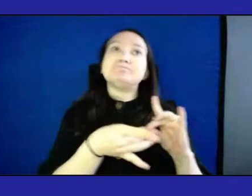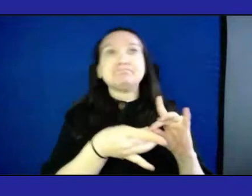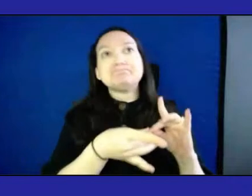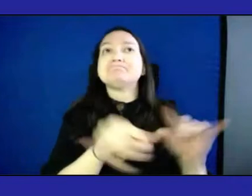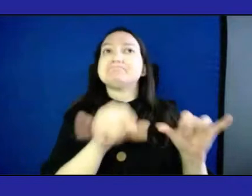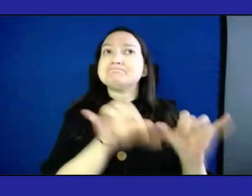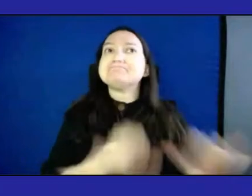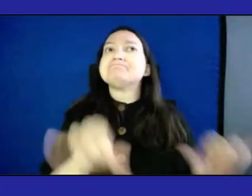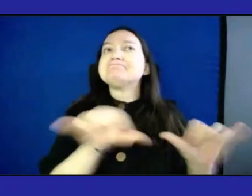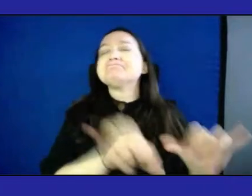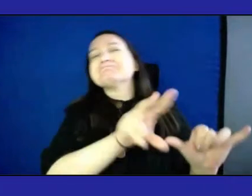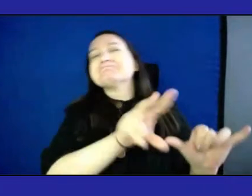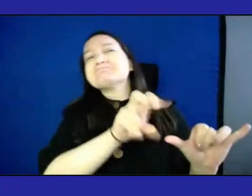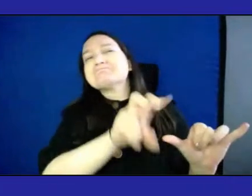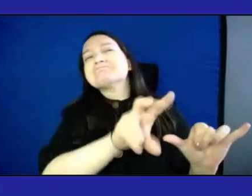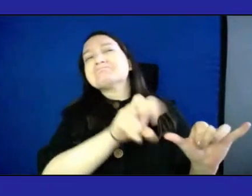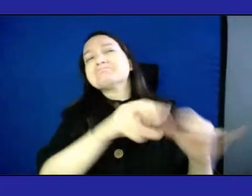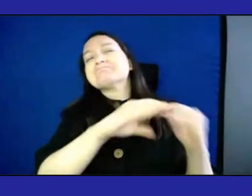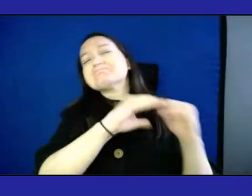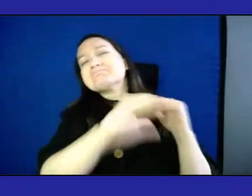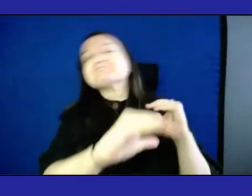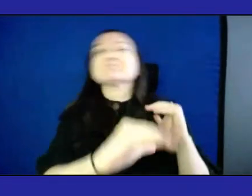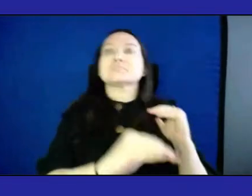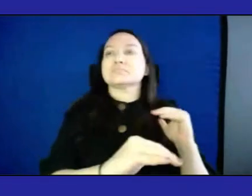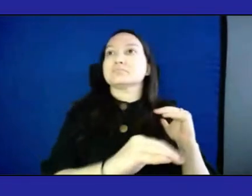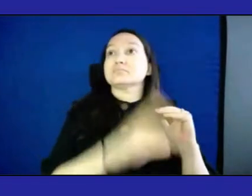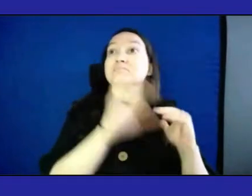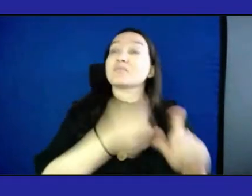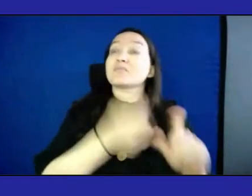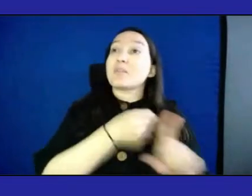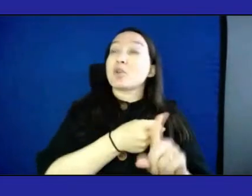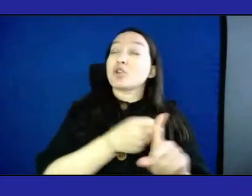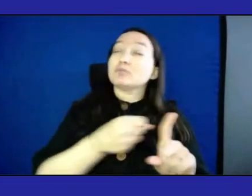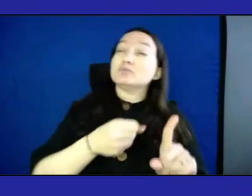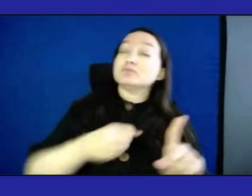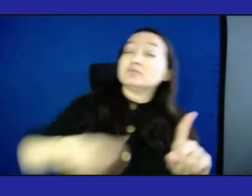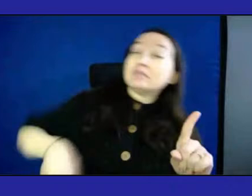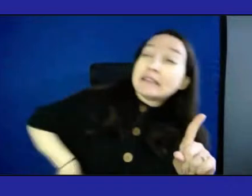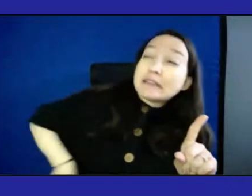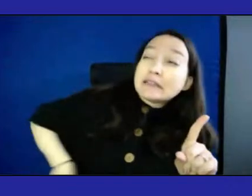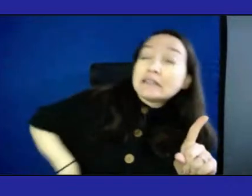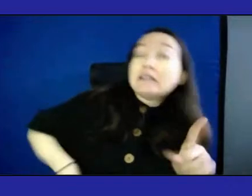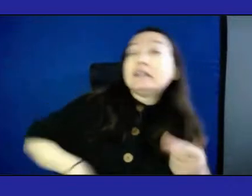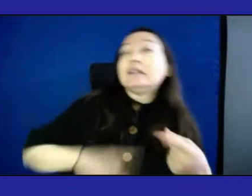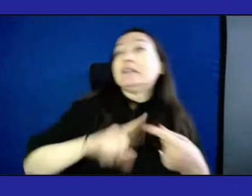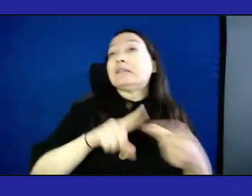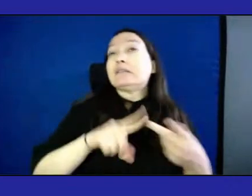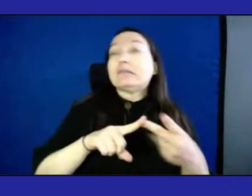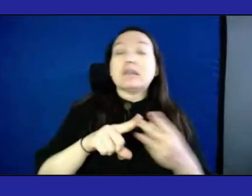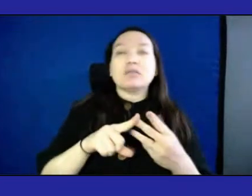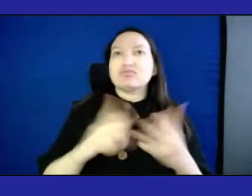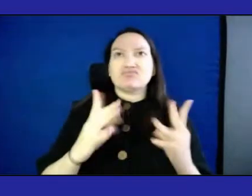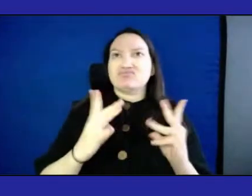running 200, which will ultimately hurt their kidneys and heart and shorten their life, they feel fine.